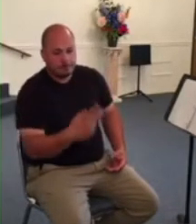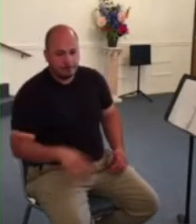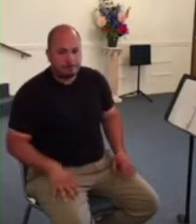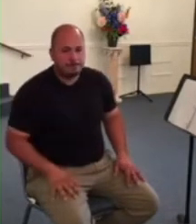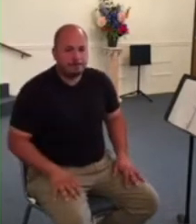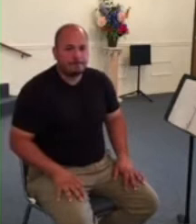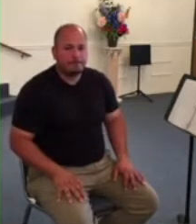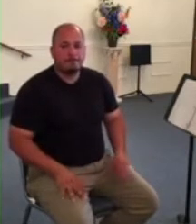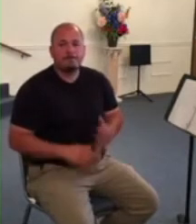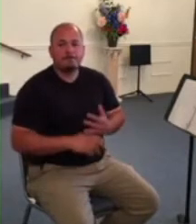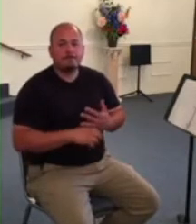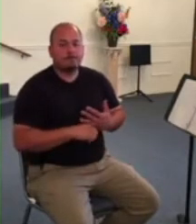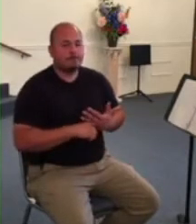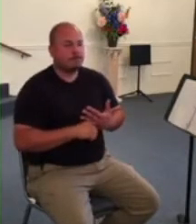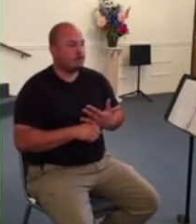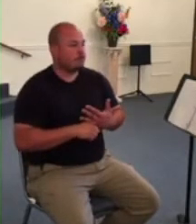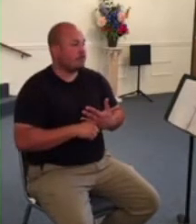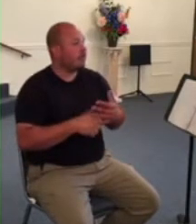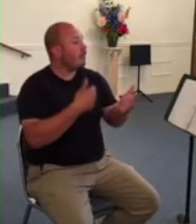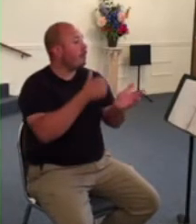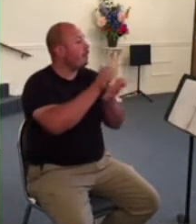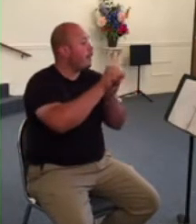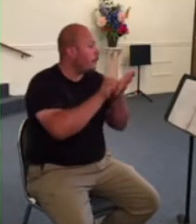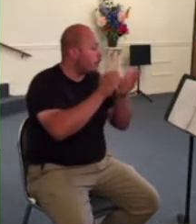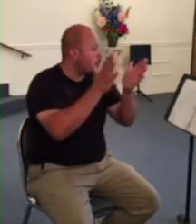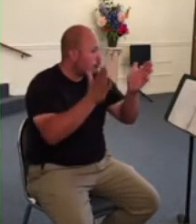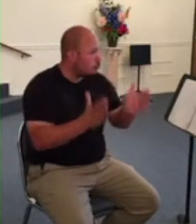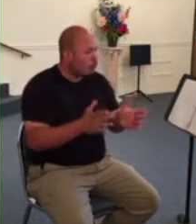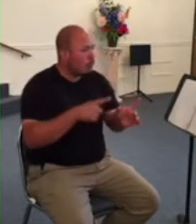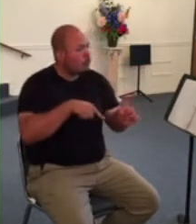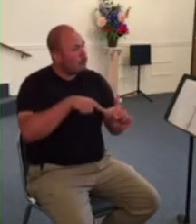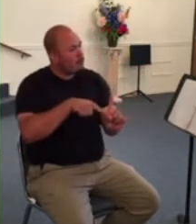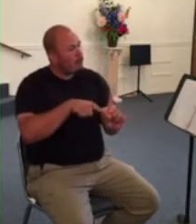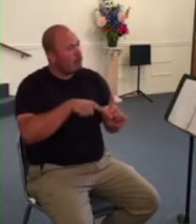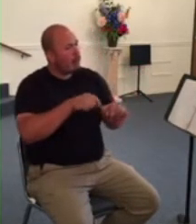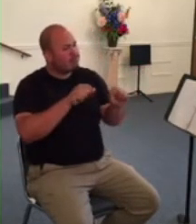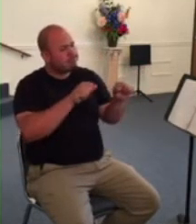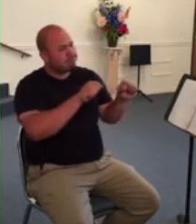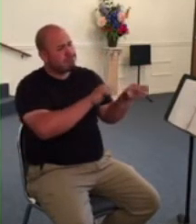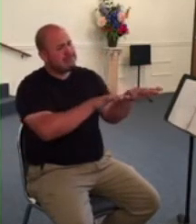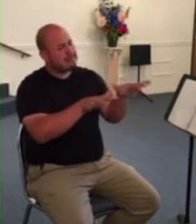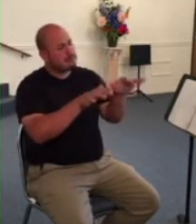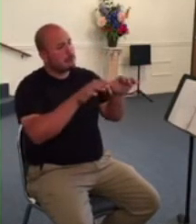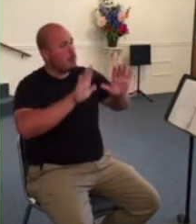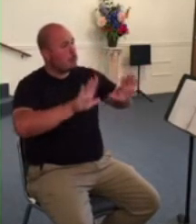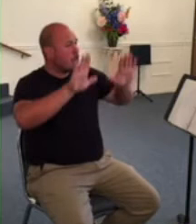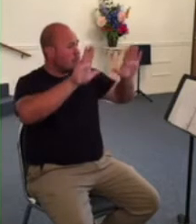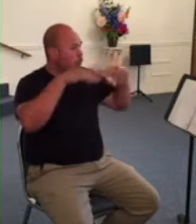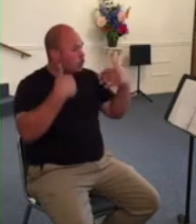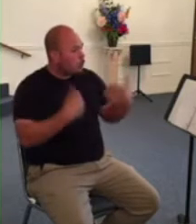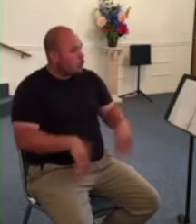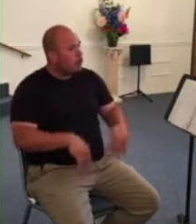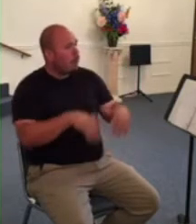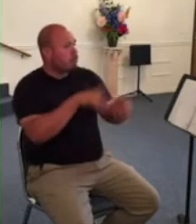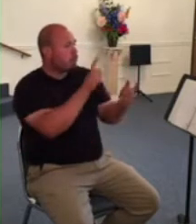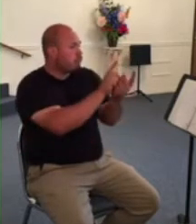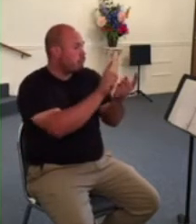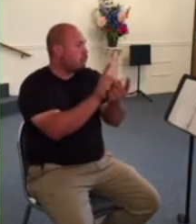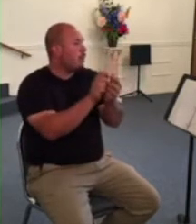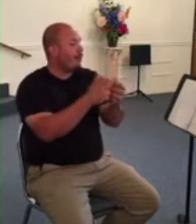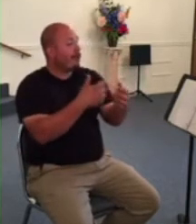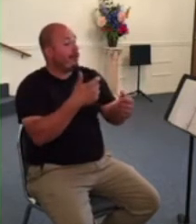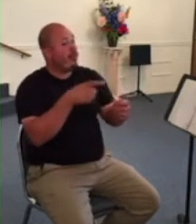the apostles performed many signs and wonders among the people and all the believers used to meet together in solomon's